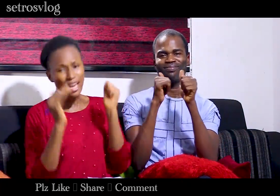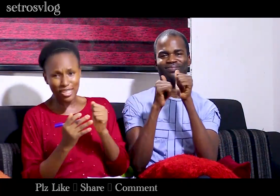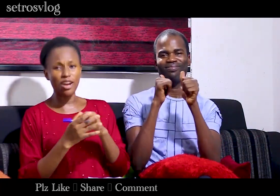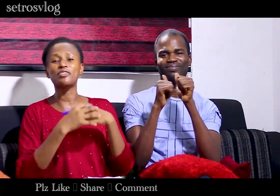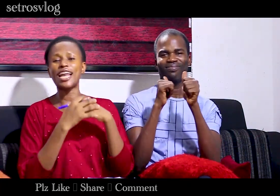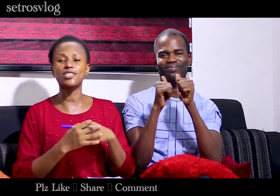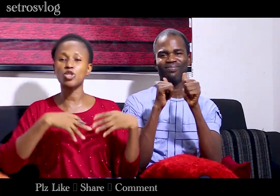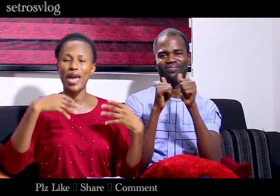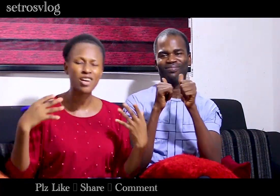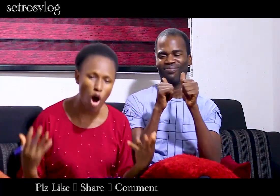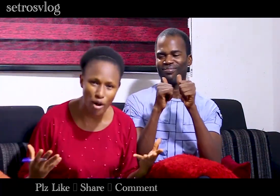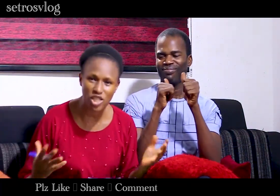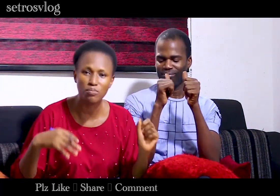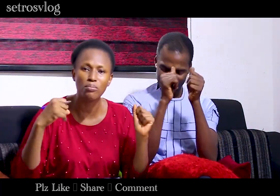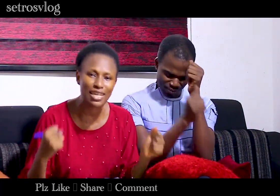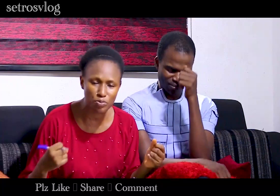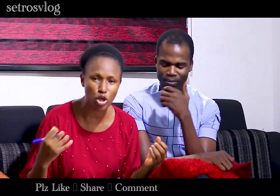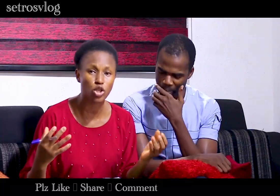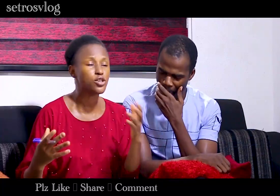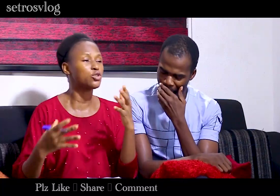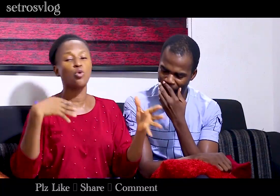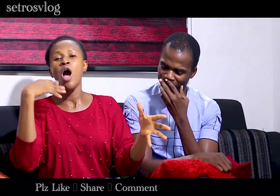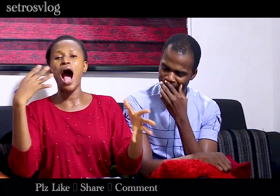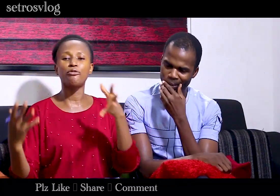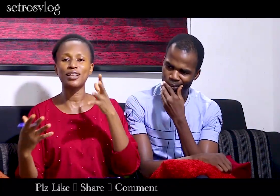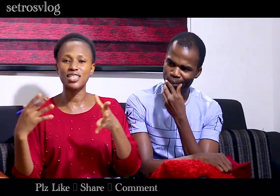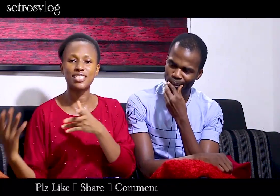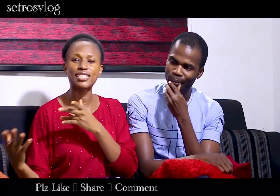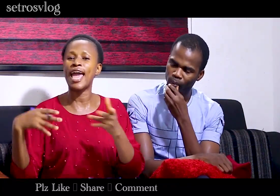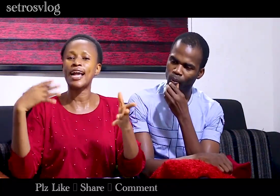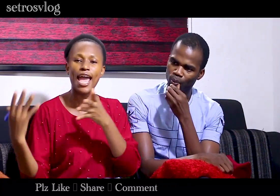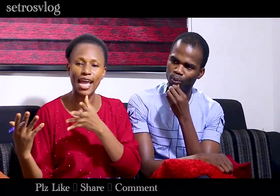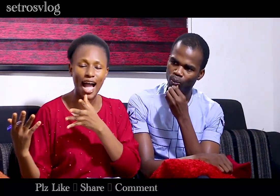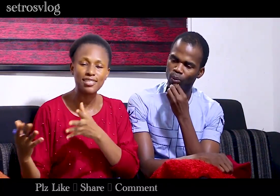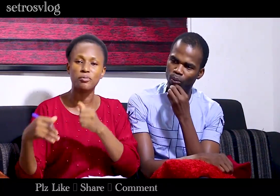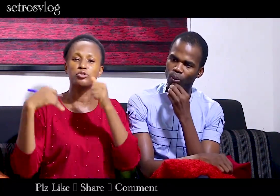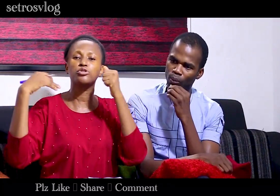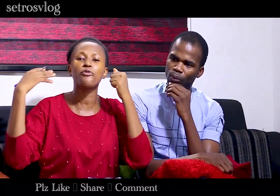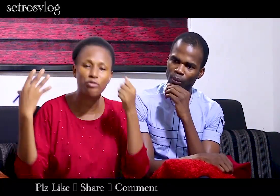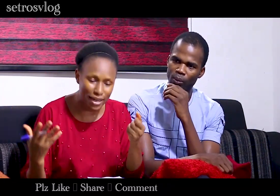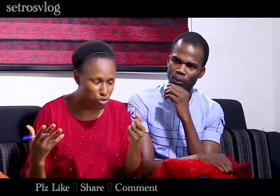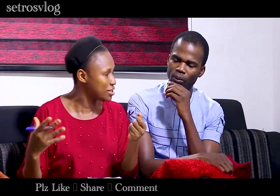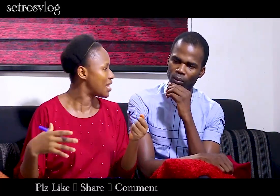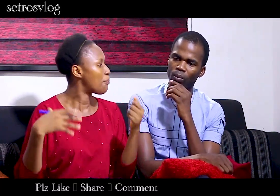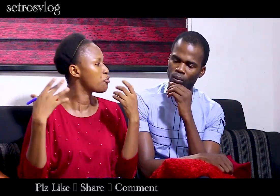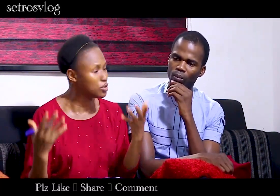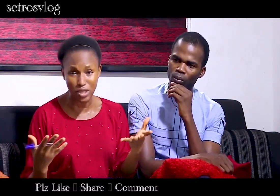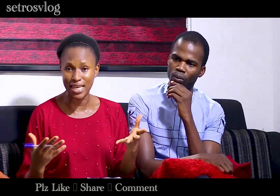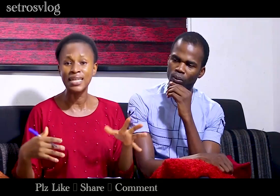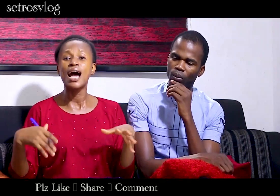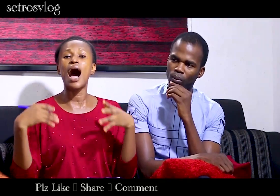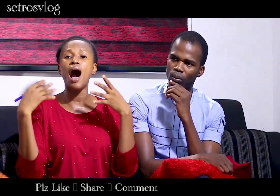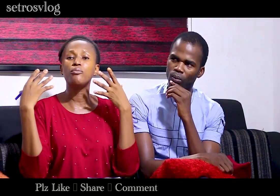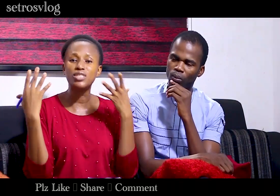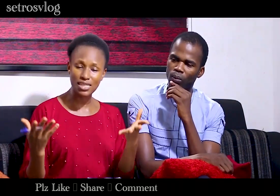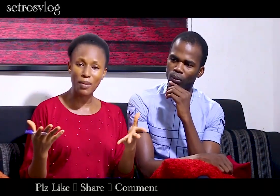The president of Ghana is also encouraging mass production. It's going to facilitate and enhance the factories that are